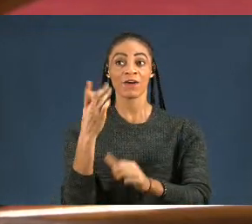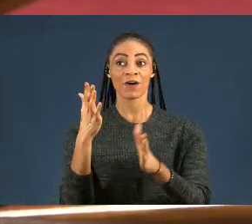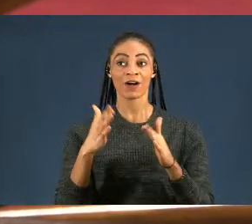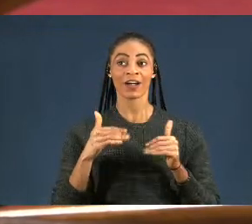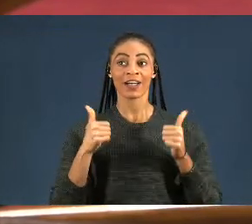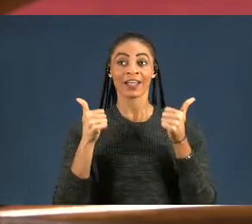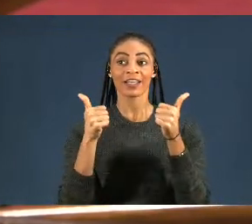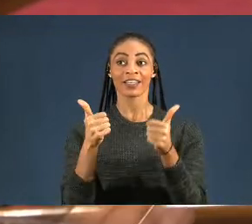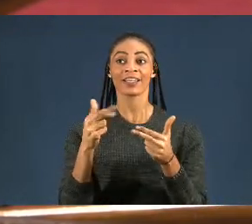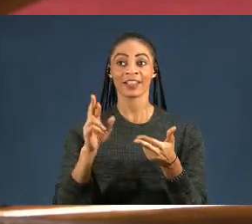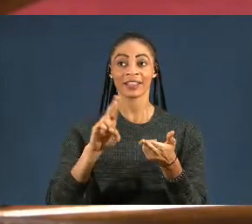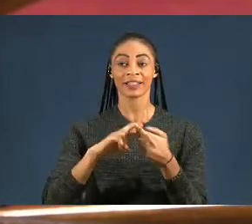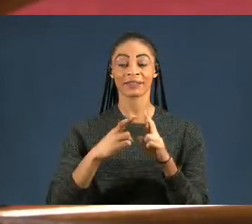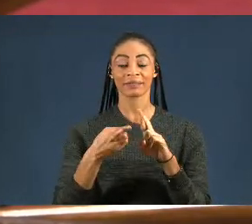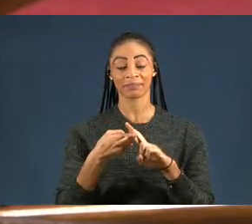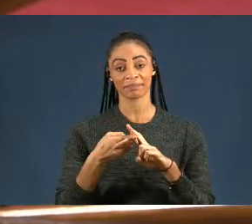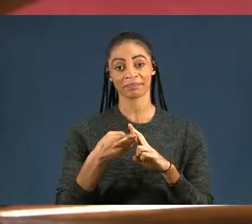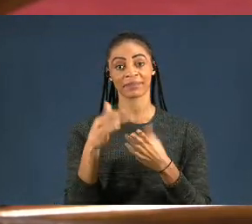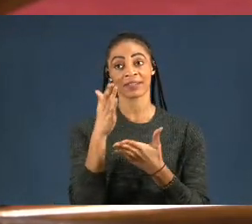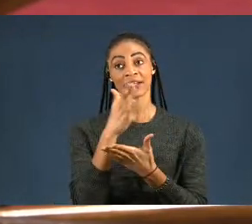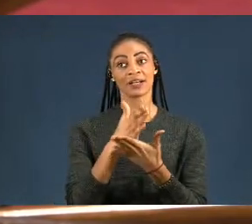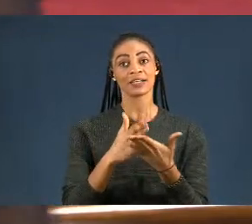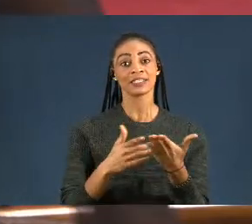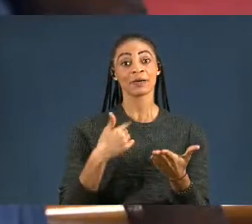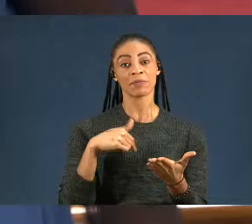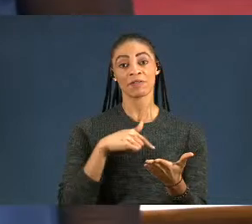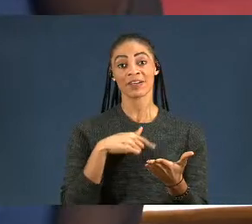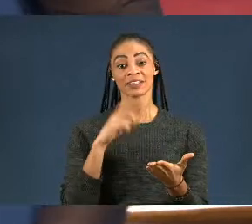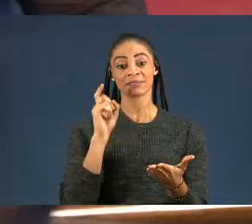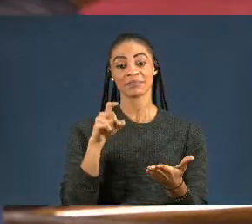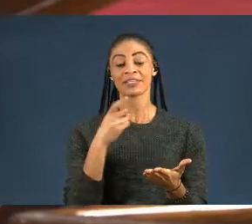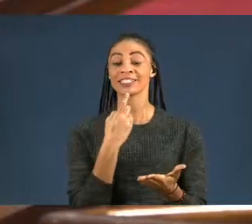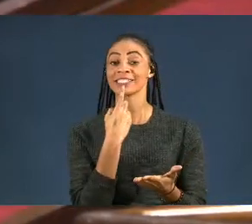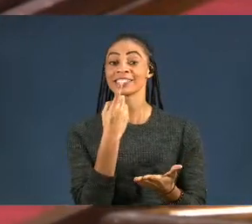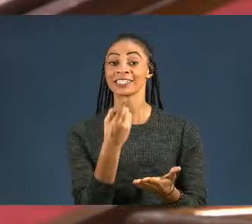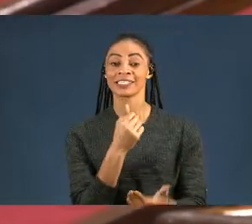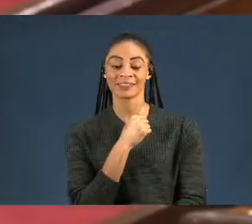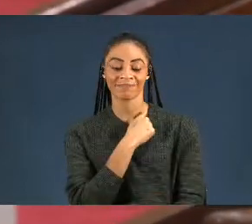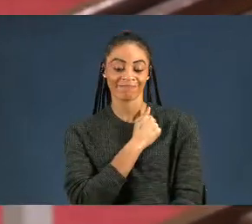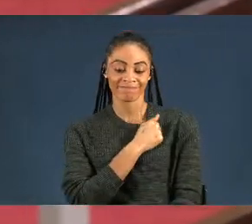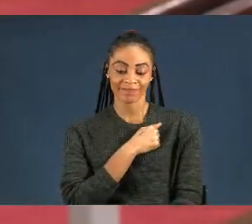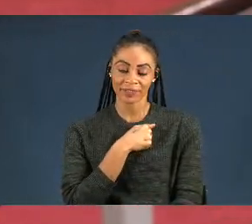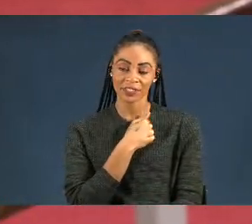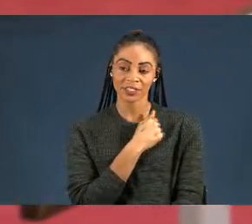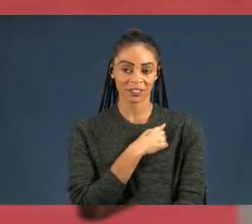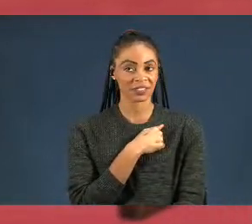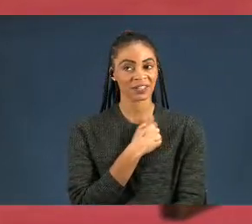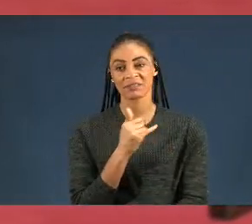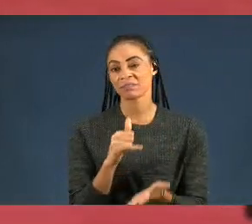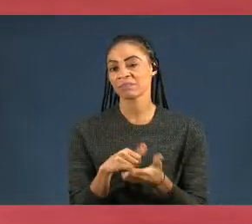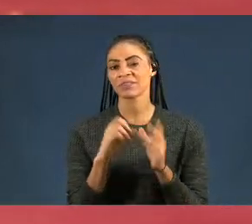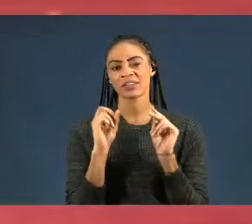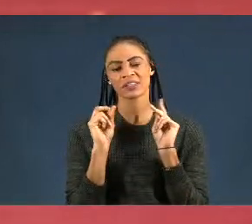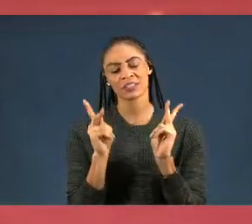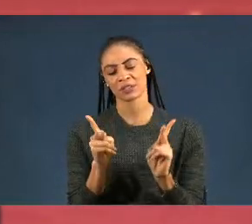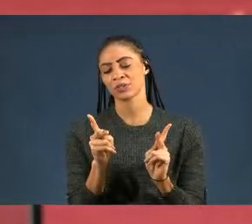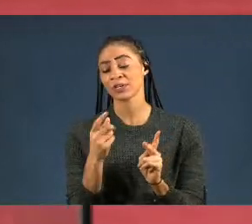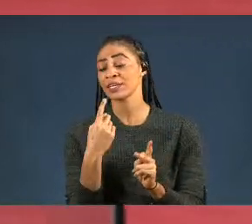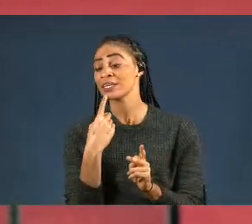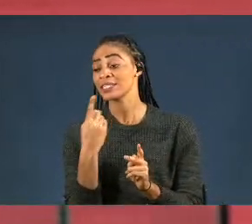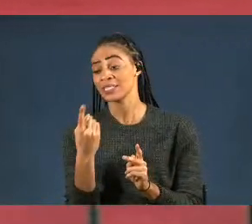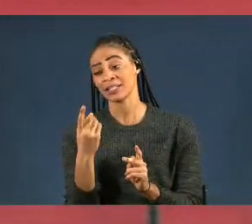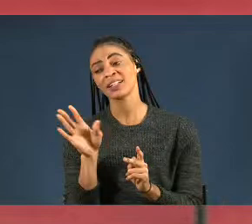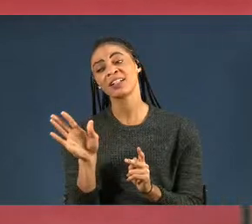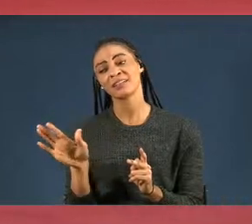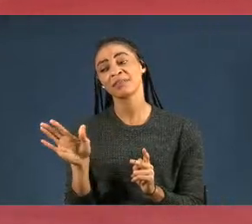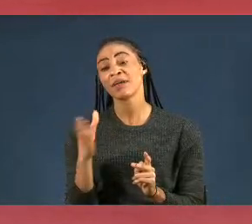relationships. Some of us might need to go and say, I'm sorry. It's okay to say, I'm sorry. It's okay to go and tell him, I'm sorry, I've been taking you